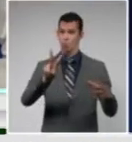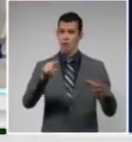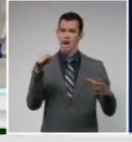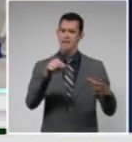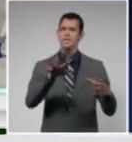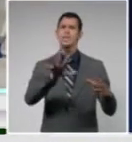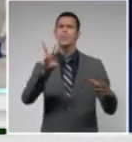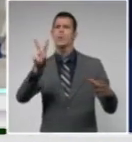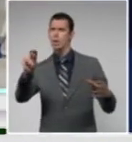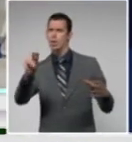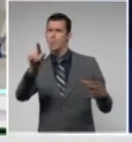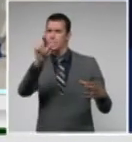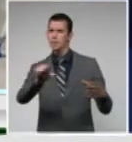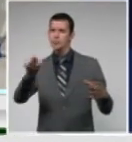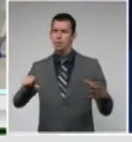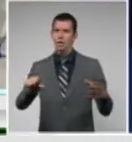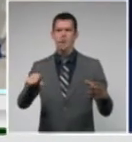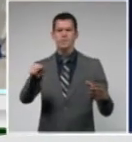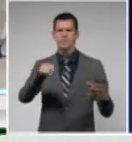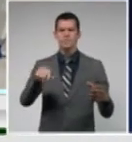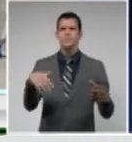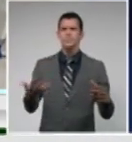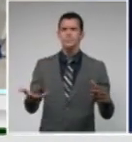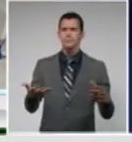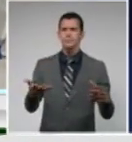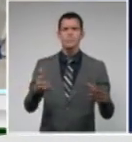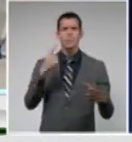the virus and been discharged from hospital.